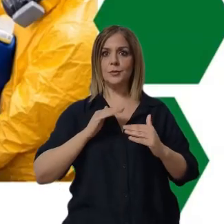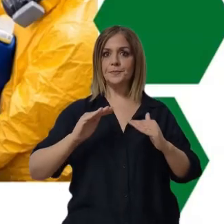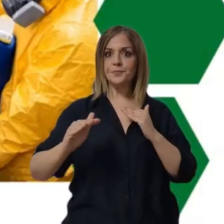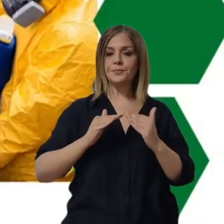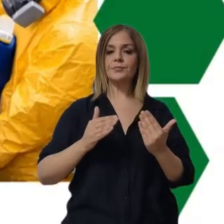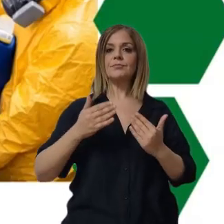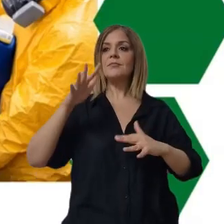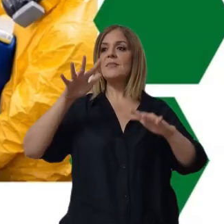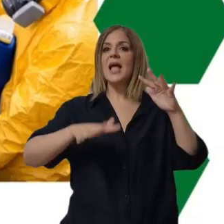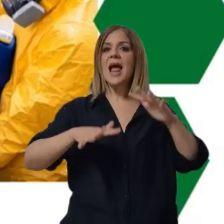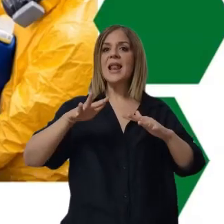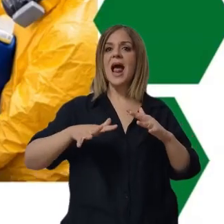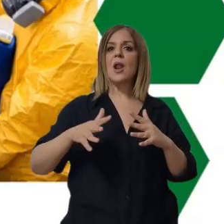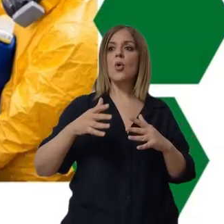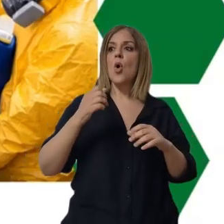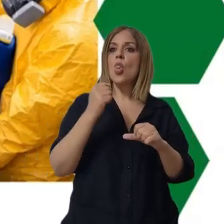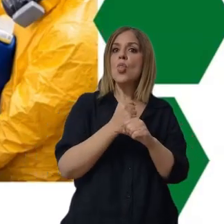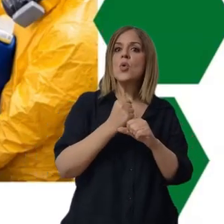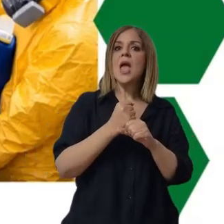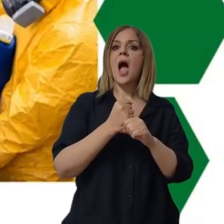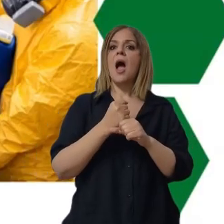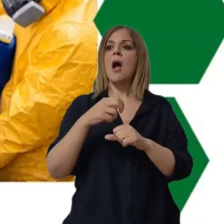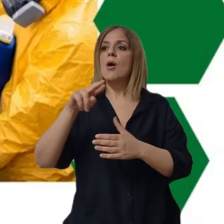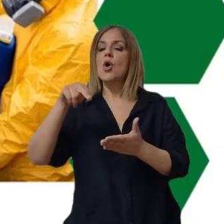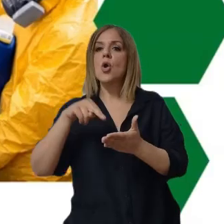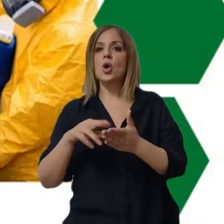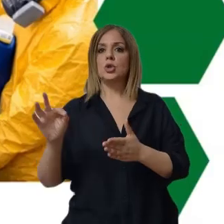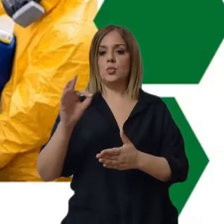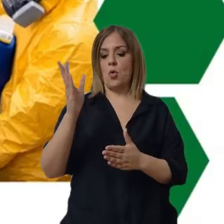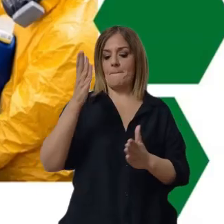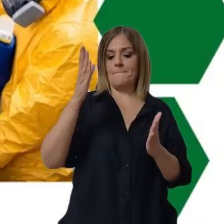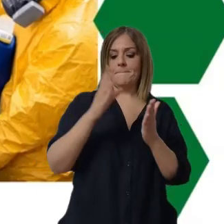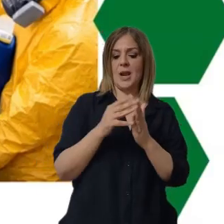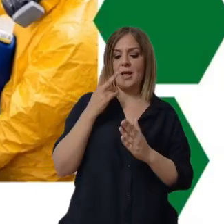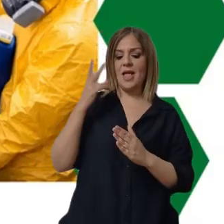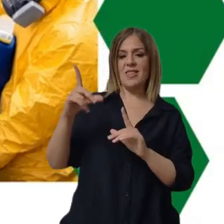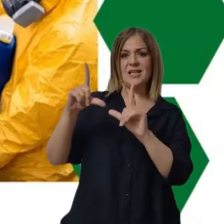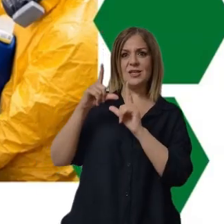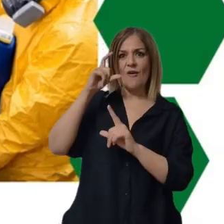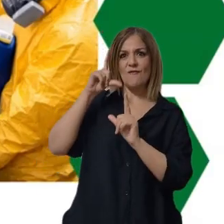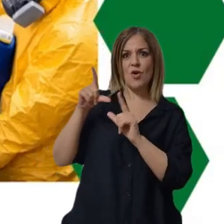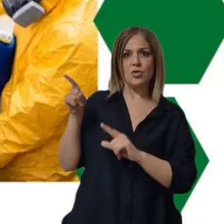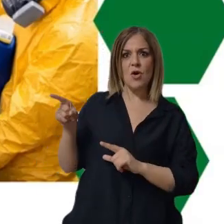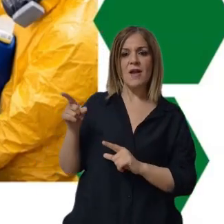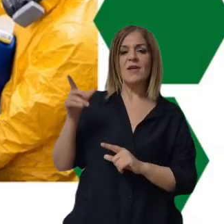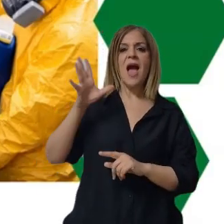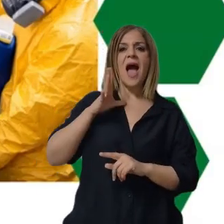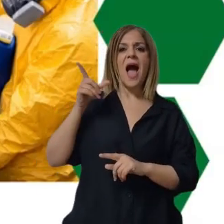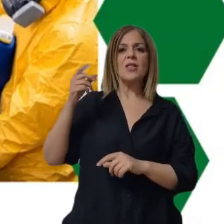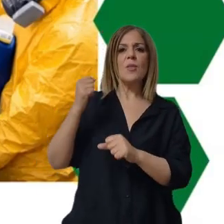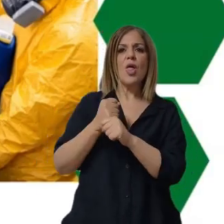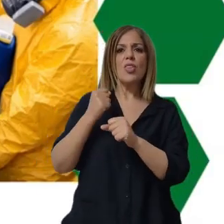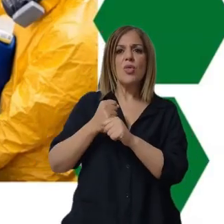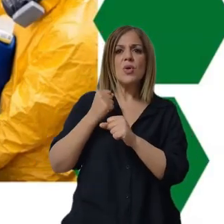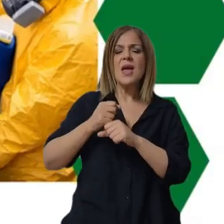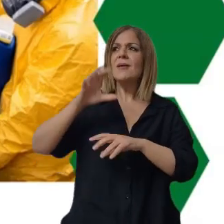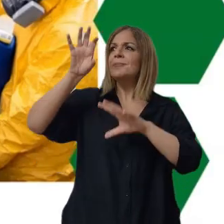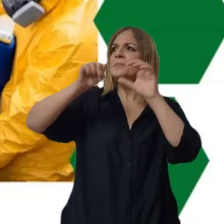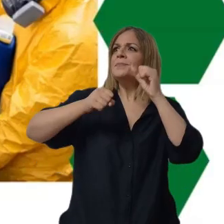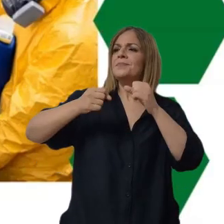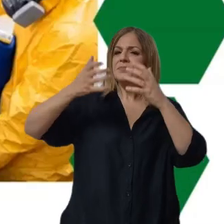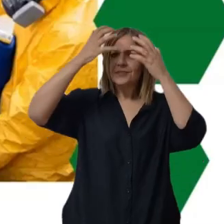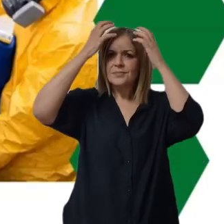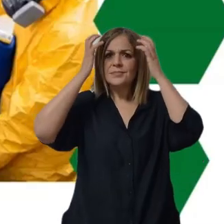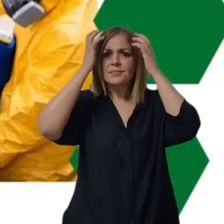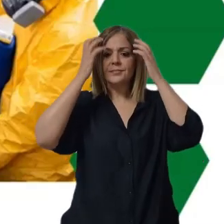they depend on the work that we do. So, for example, as you can see in the images, there are people wearing helmets or